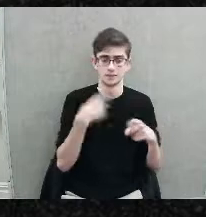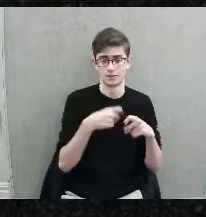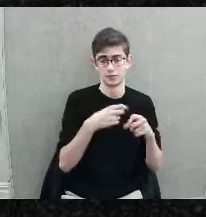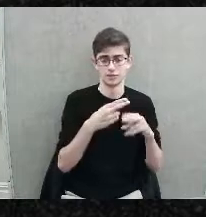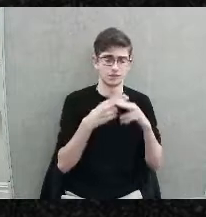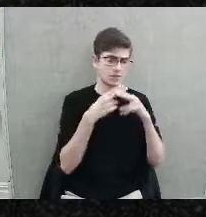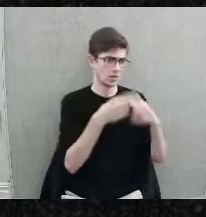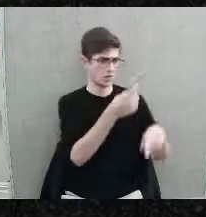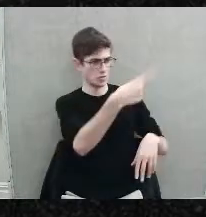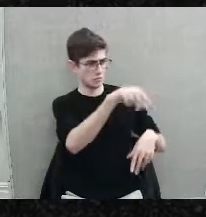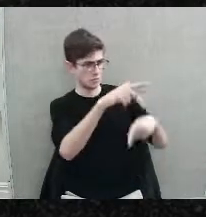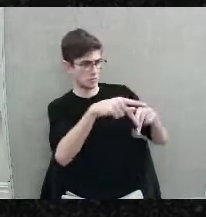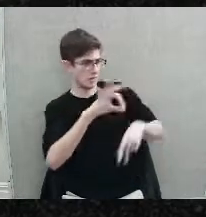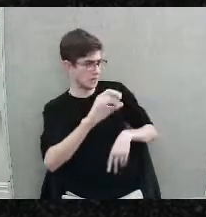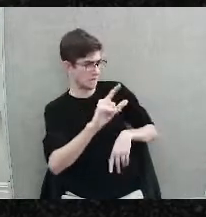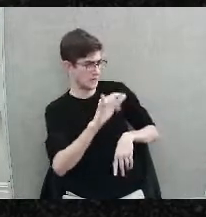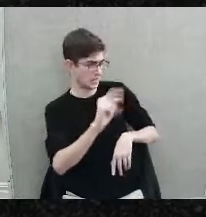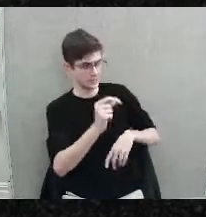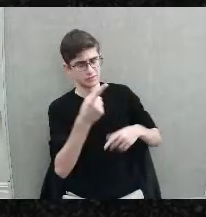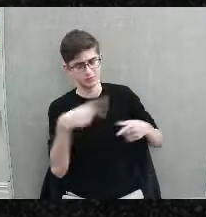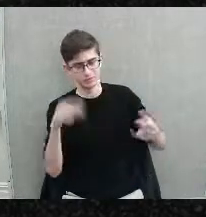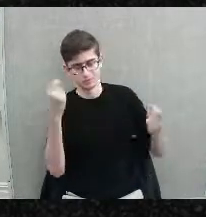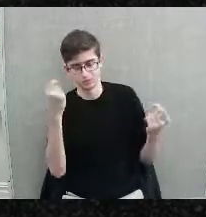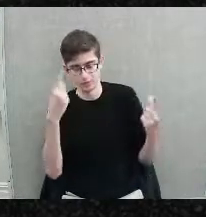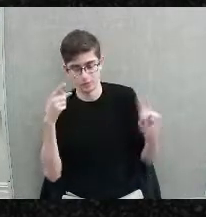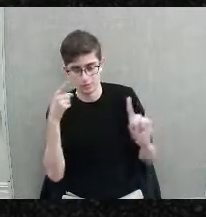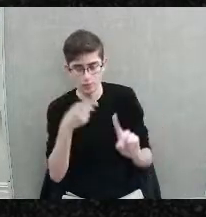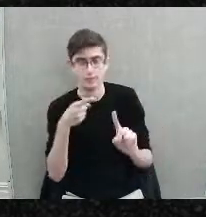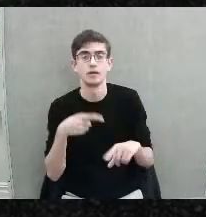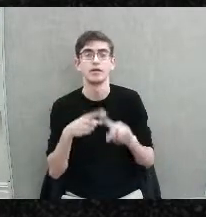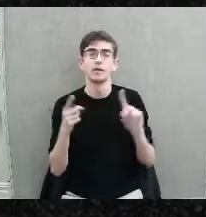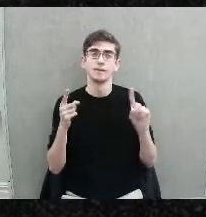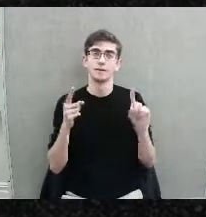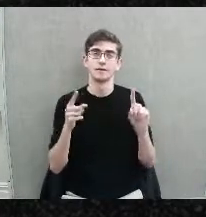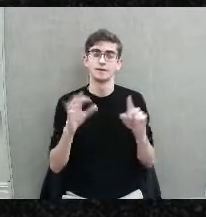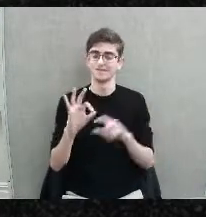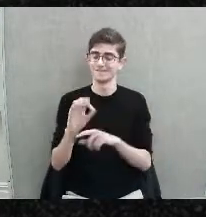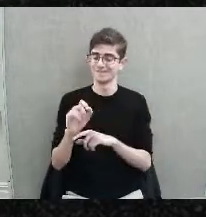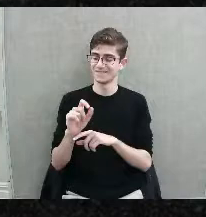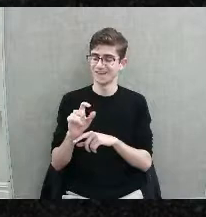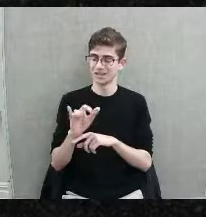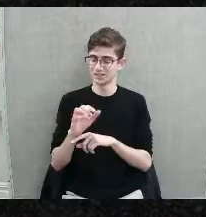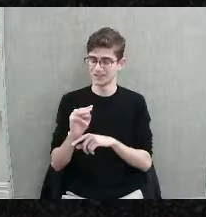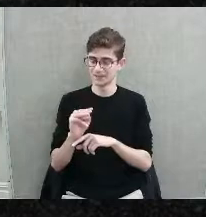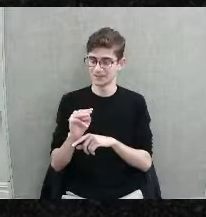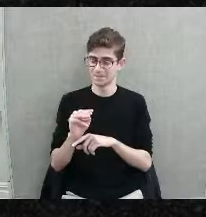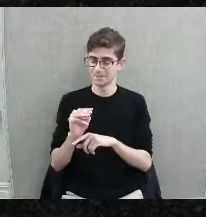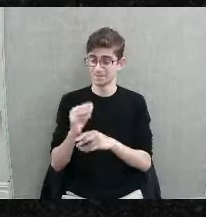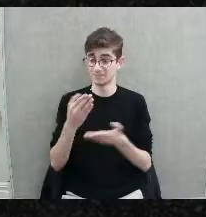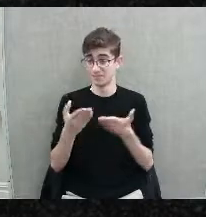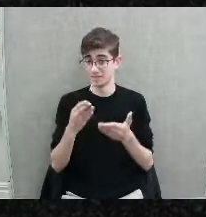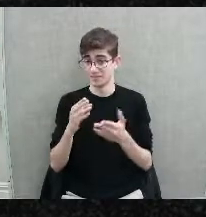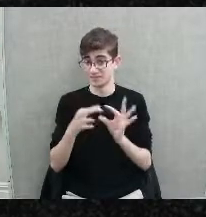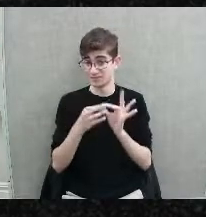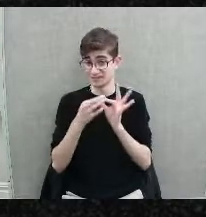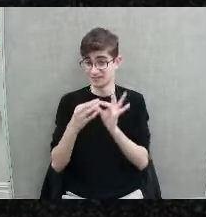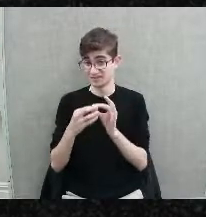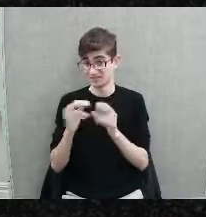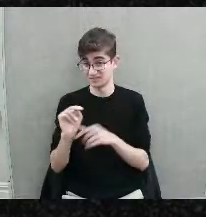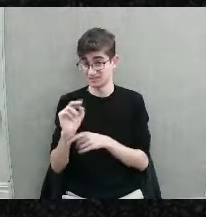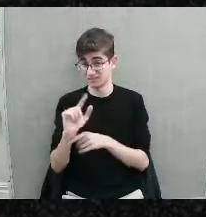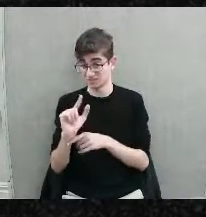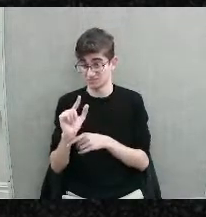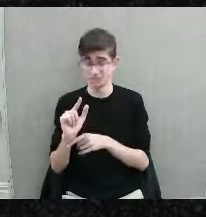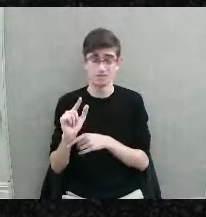we understand very well. But why this fascism might be neoliberal or be related to neoliberalism?